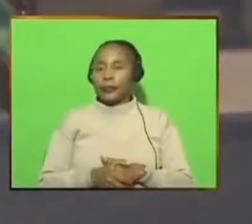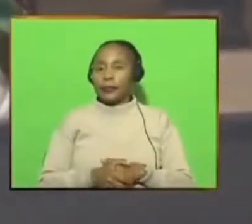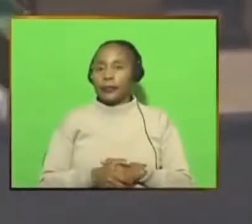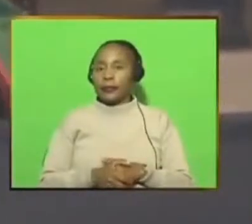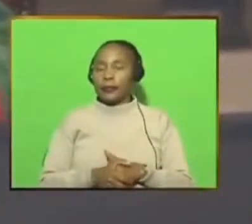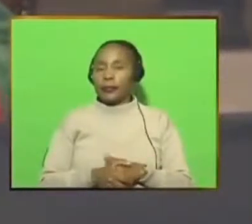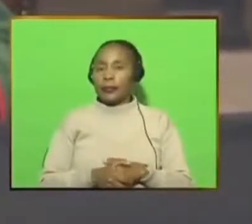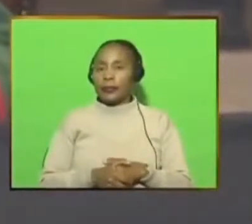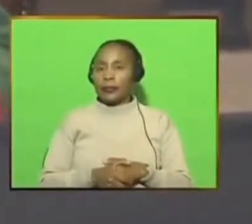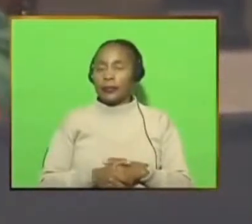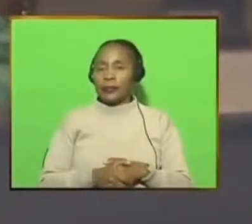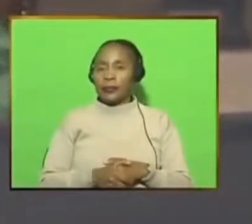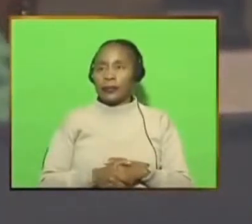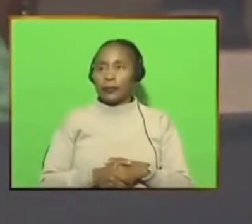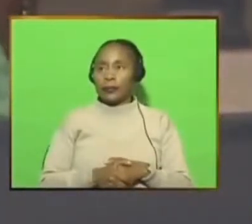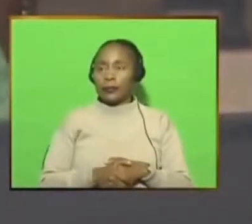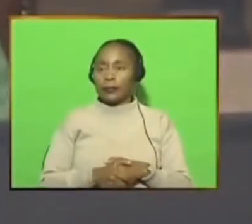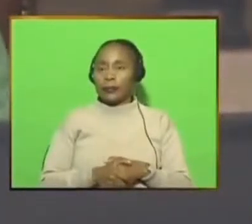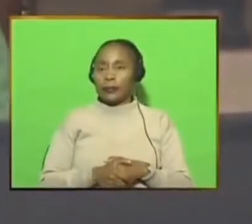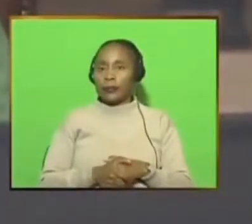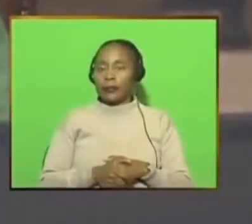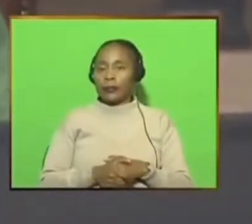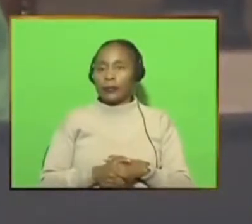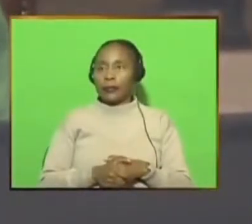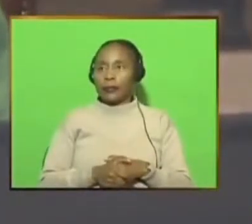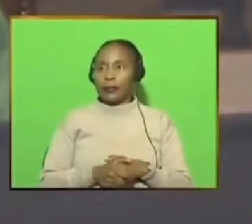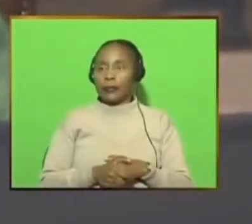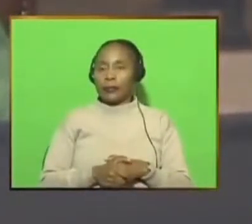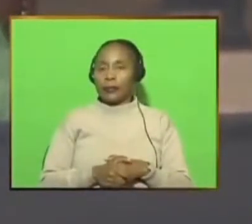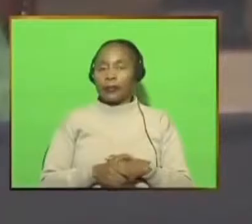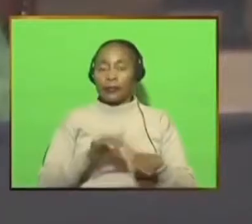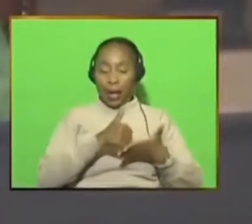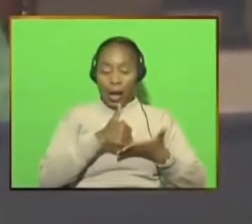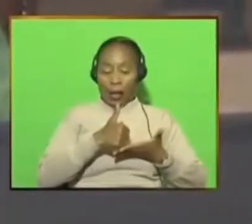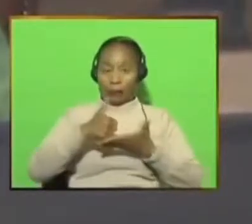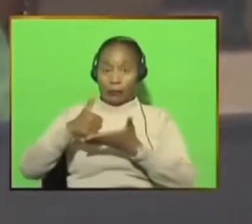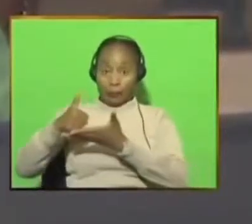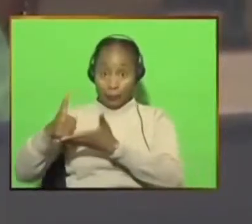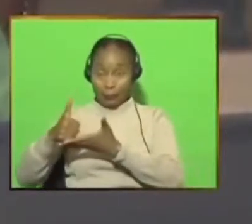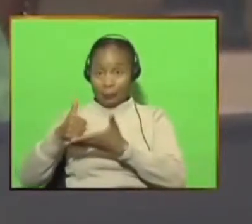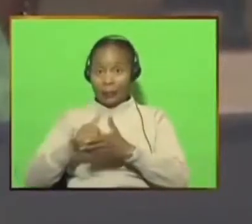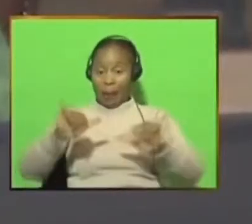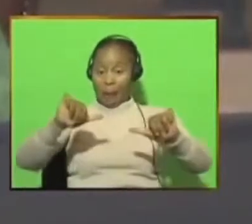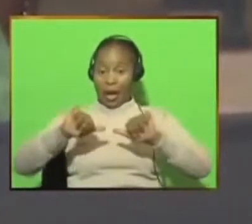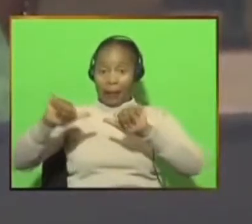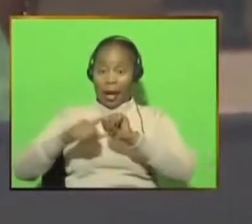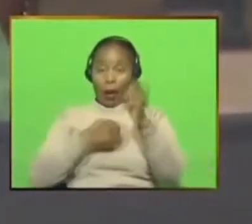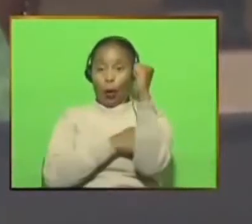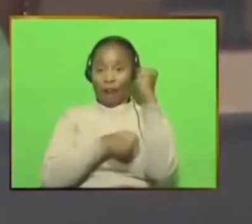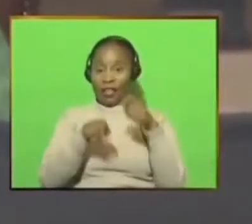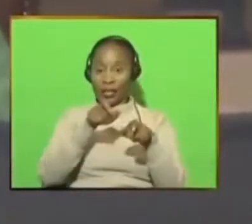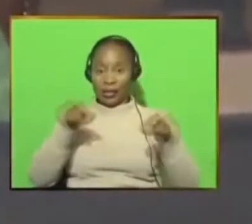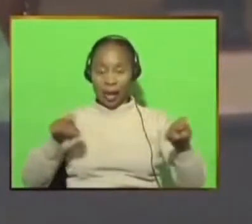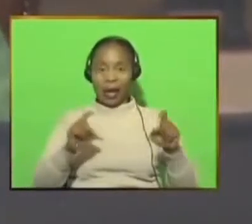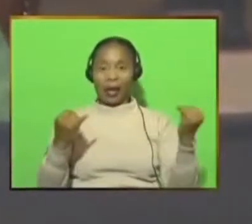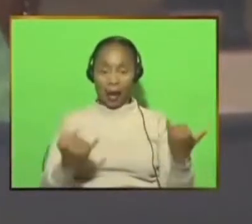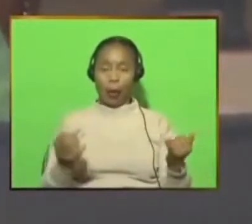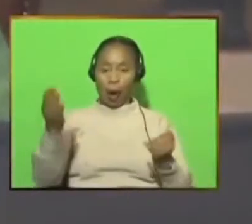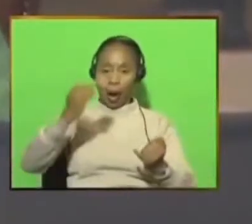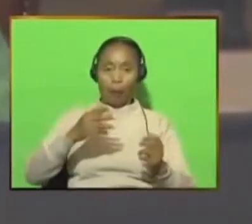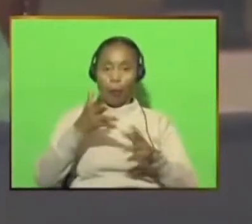The assistant returning officers will now close and seal the boxes, the